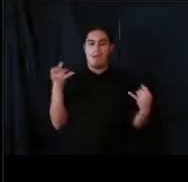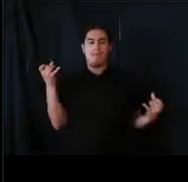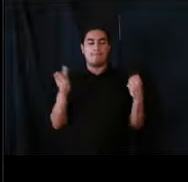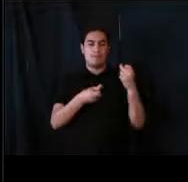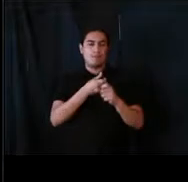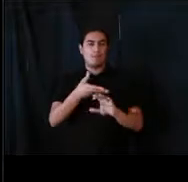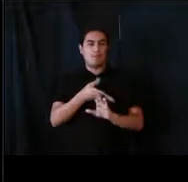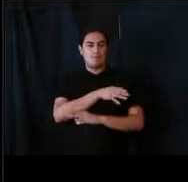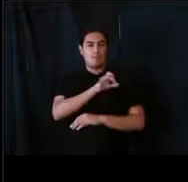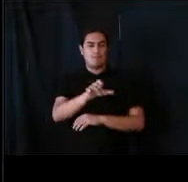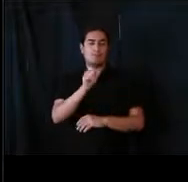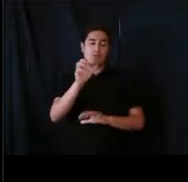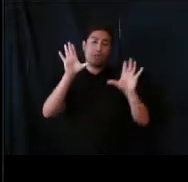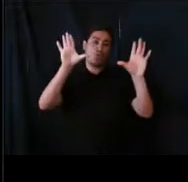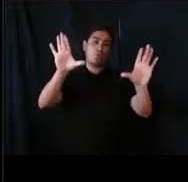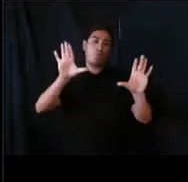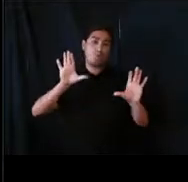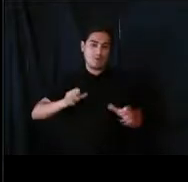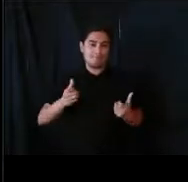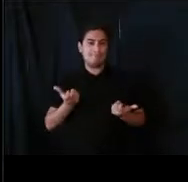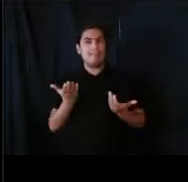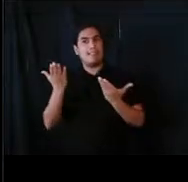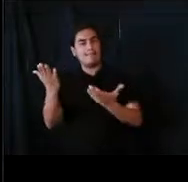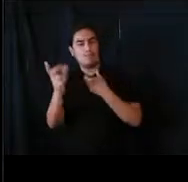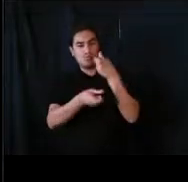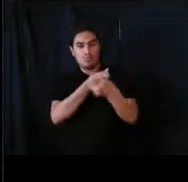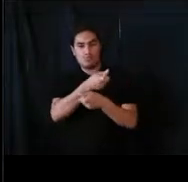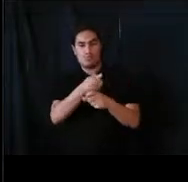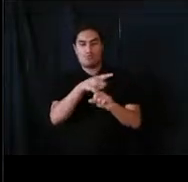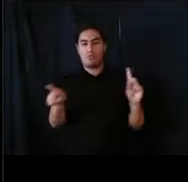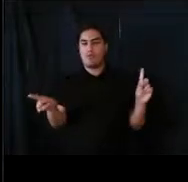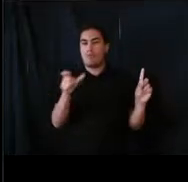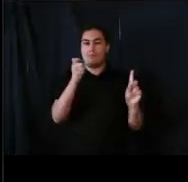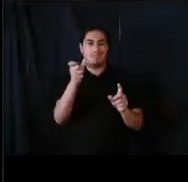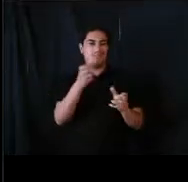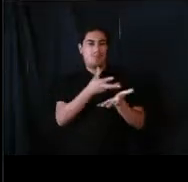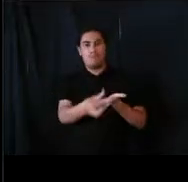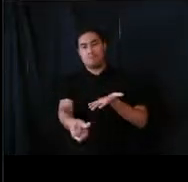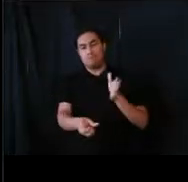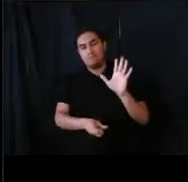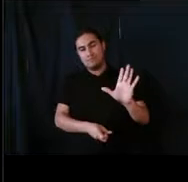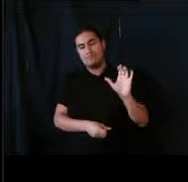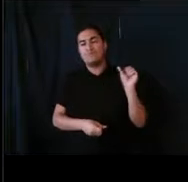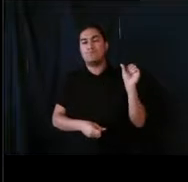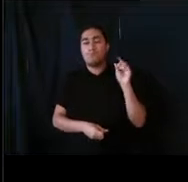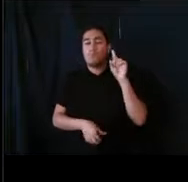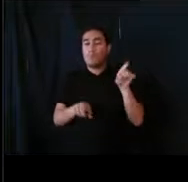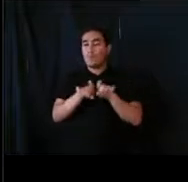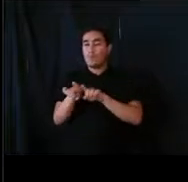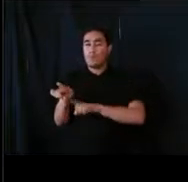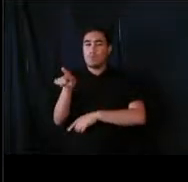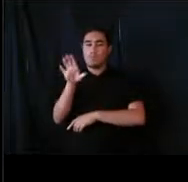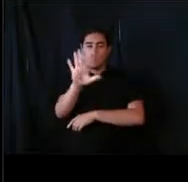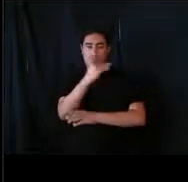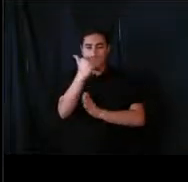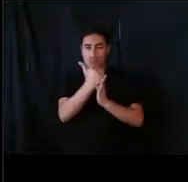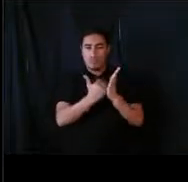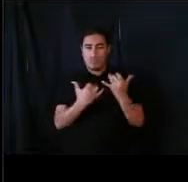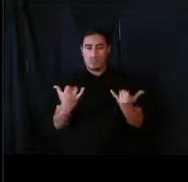so not a great delivery year but again that capacity is not wasted and i'll note that in your agenda today we